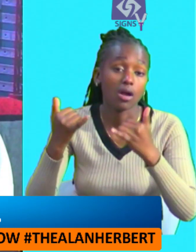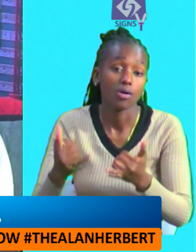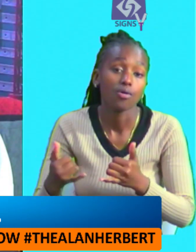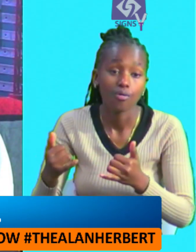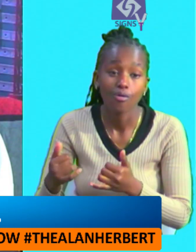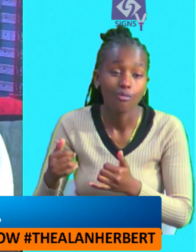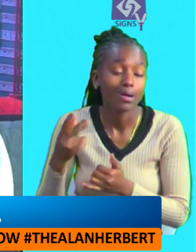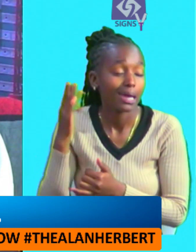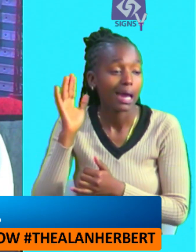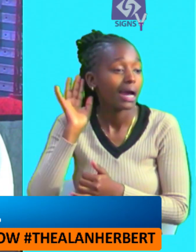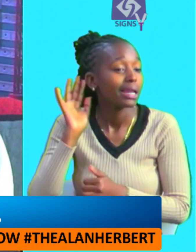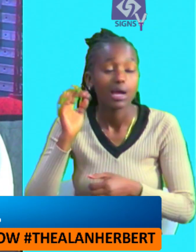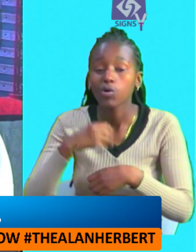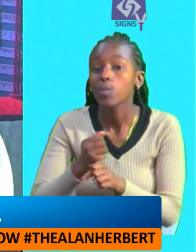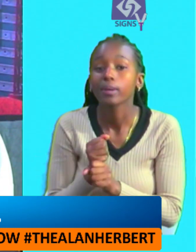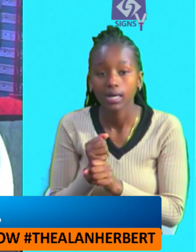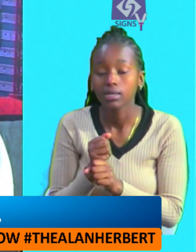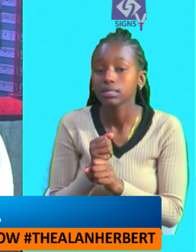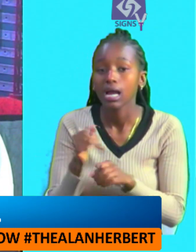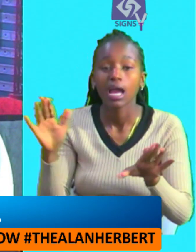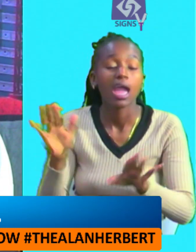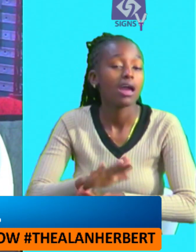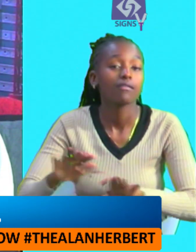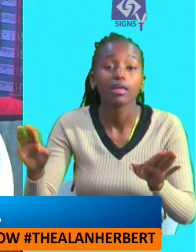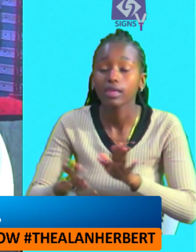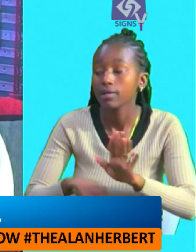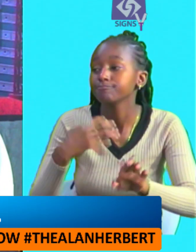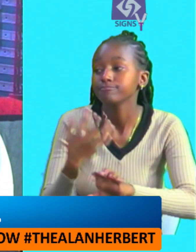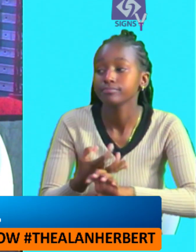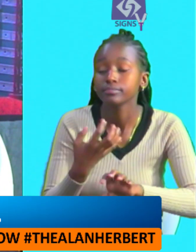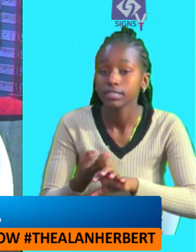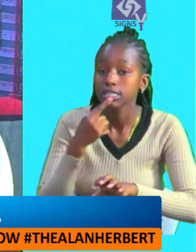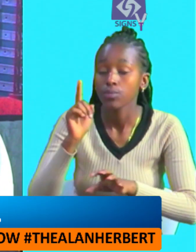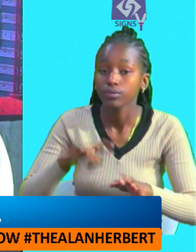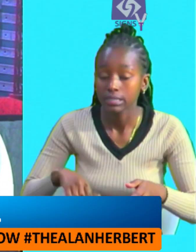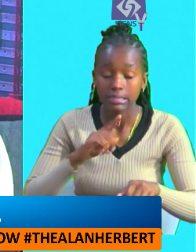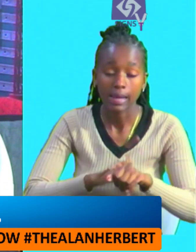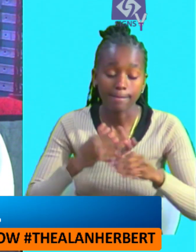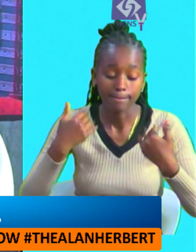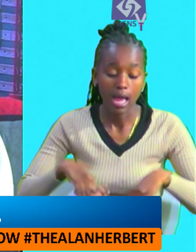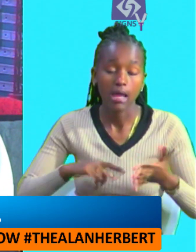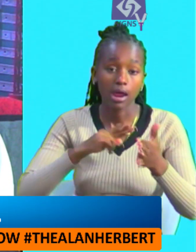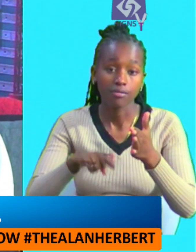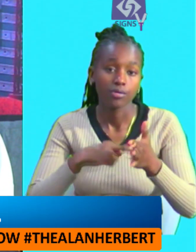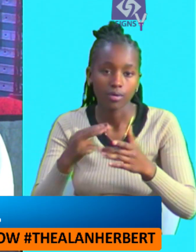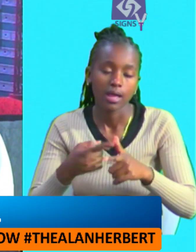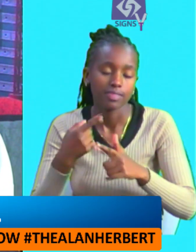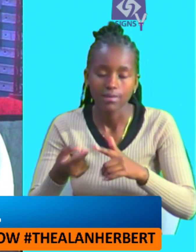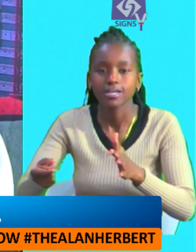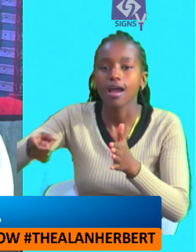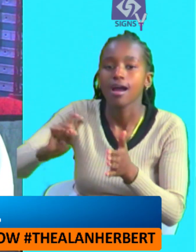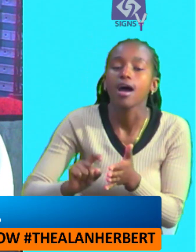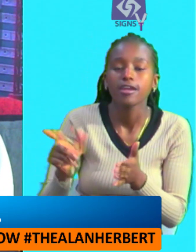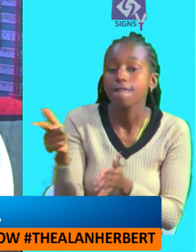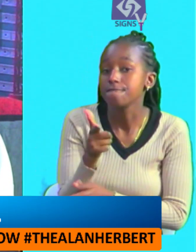creating content is so tedious, people decided, okay, as I'm recording my podcast, I can have a video. I can have a